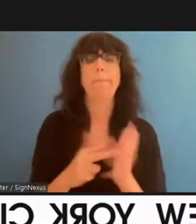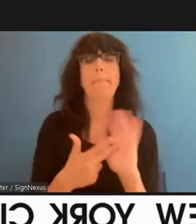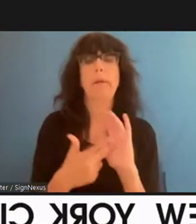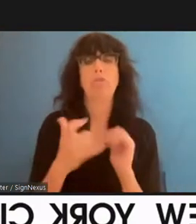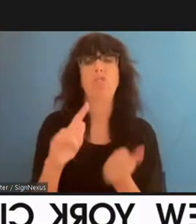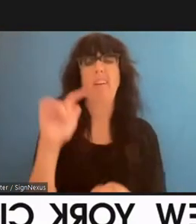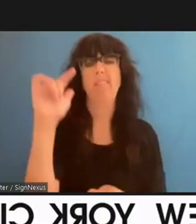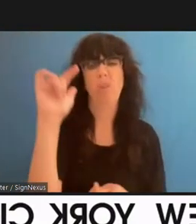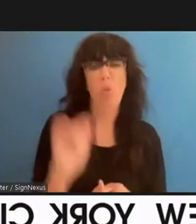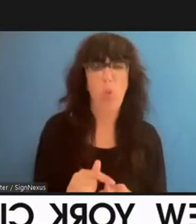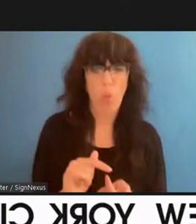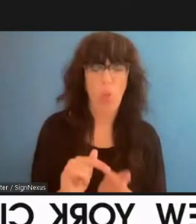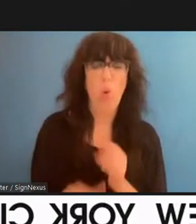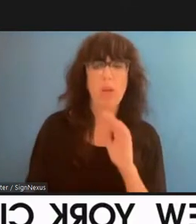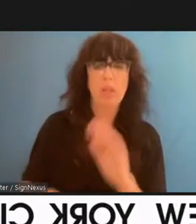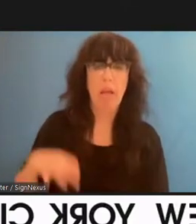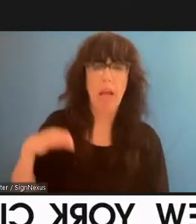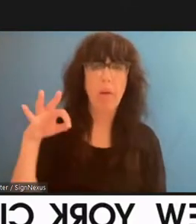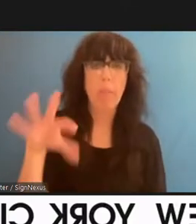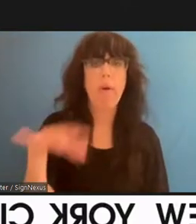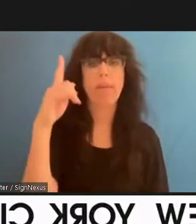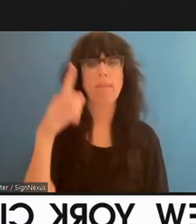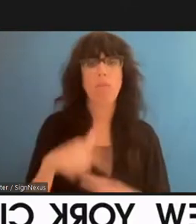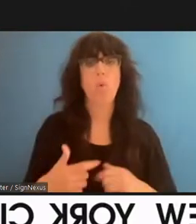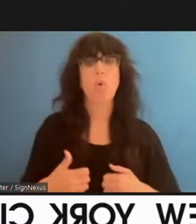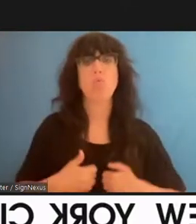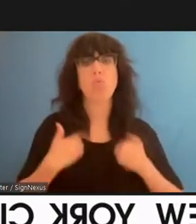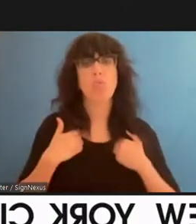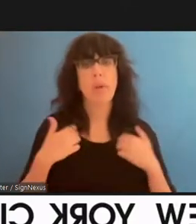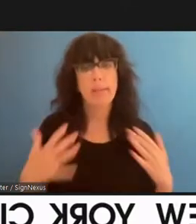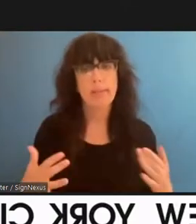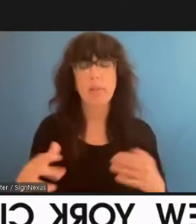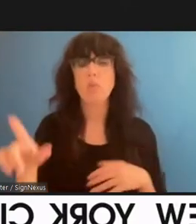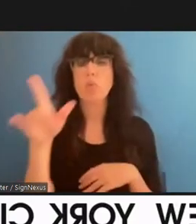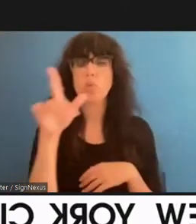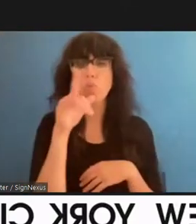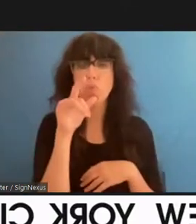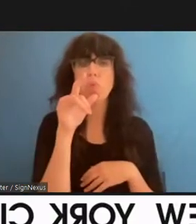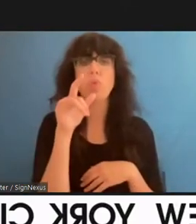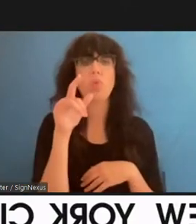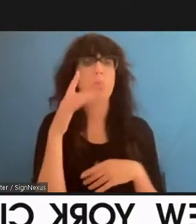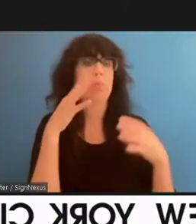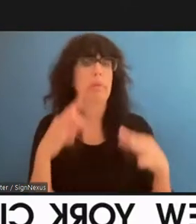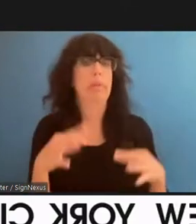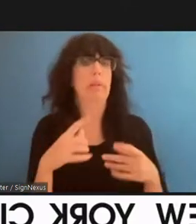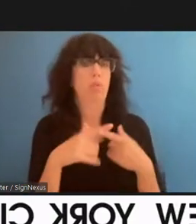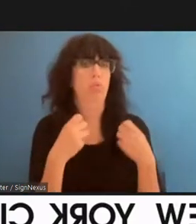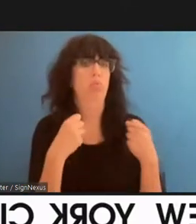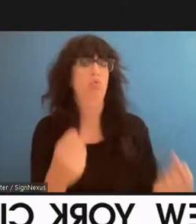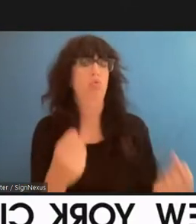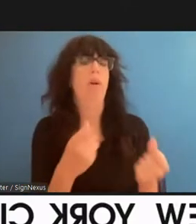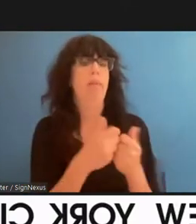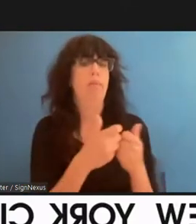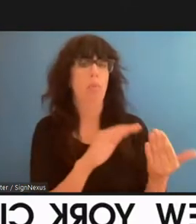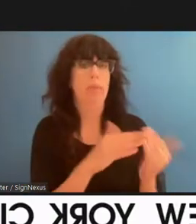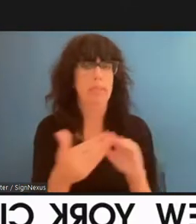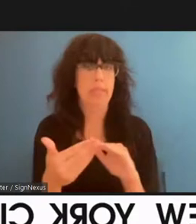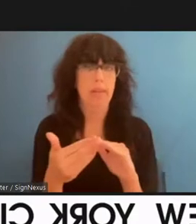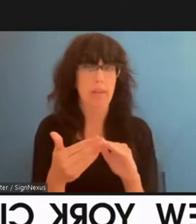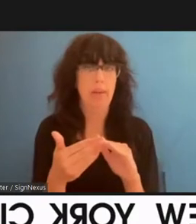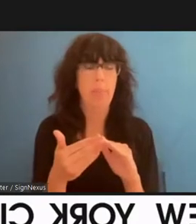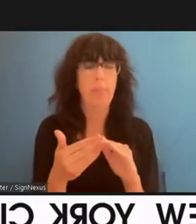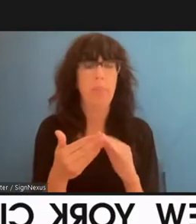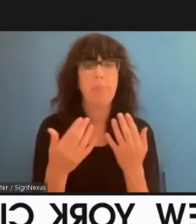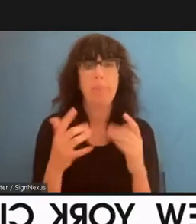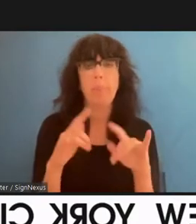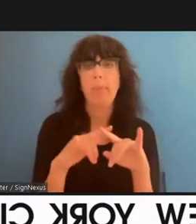out-of-pocket costs for residents who choose to drive into the city while still hitting